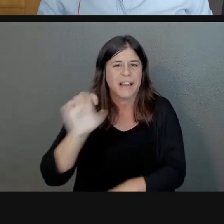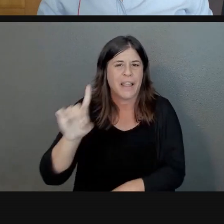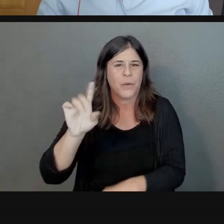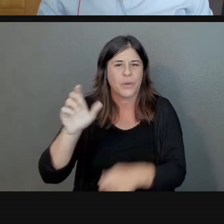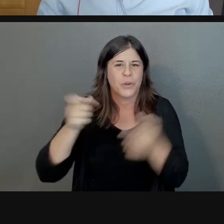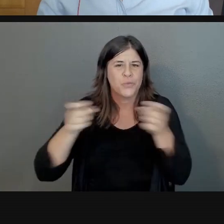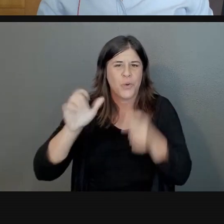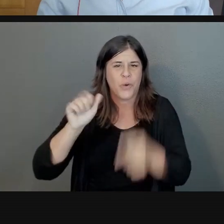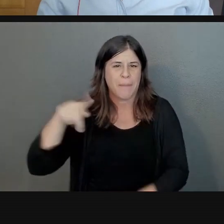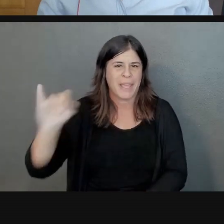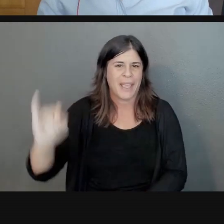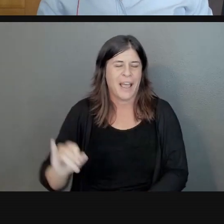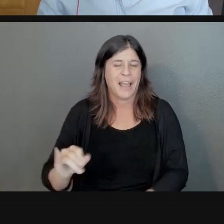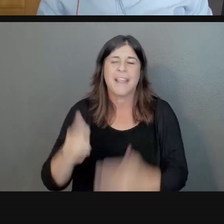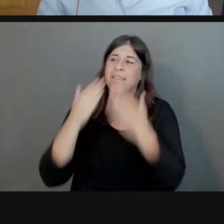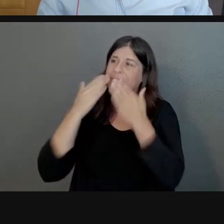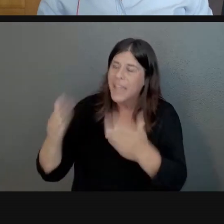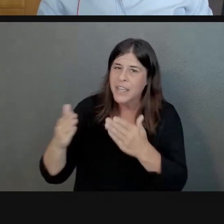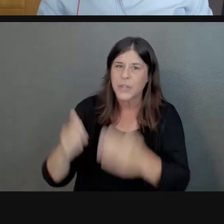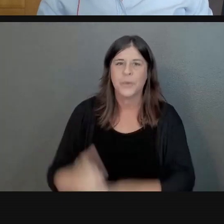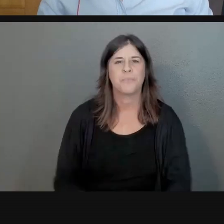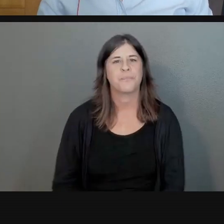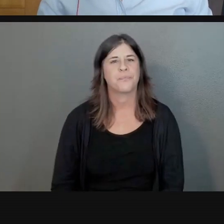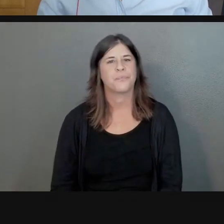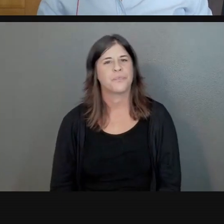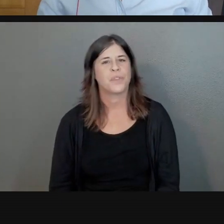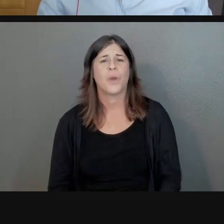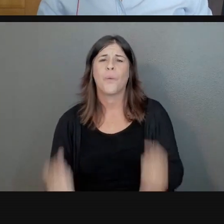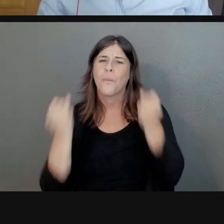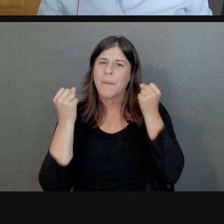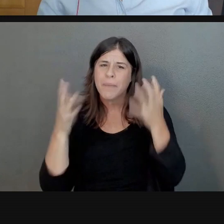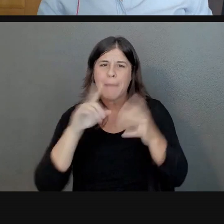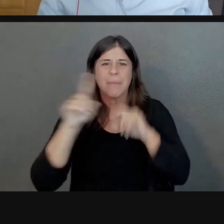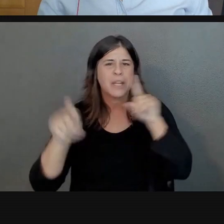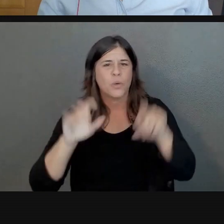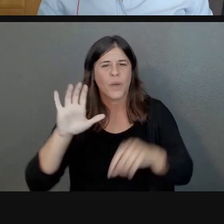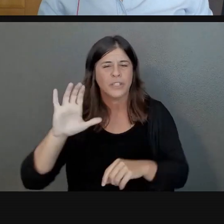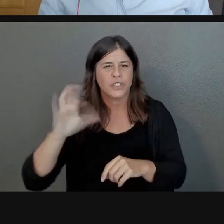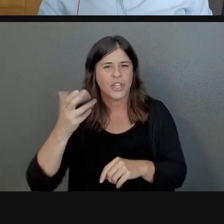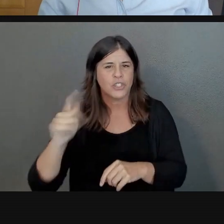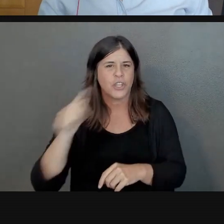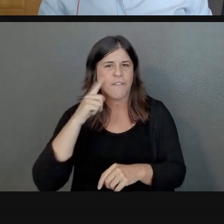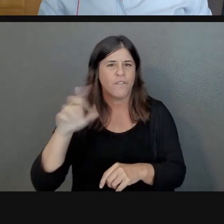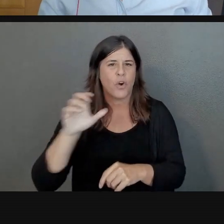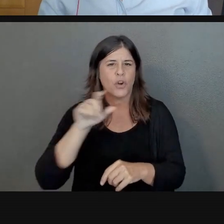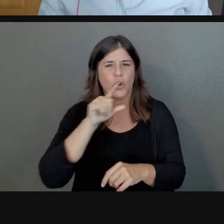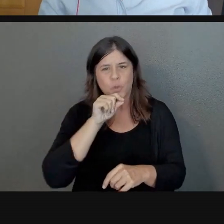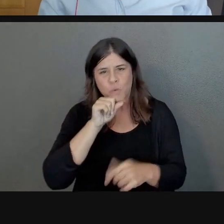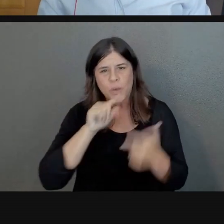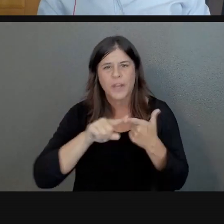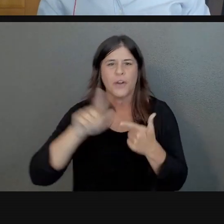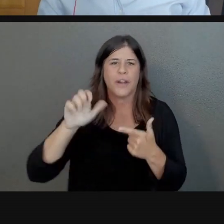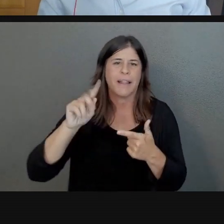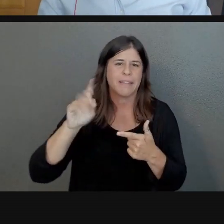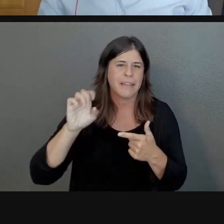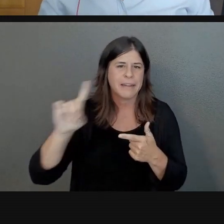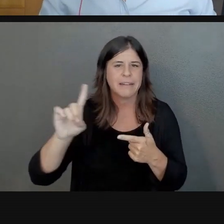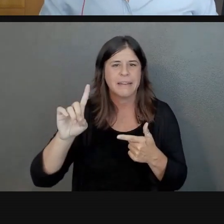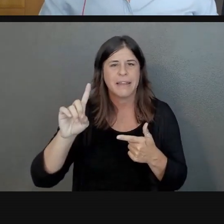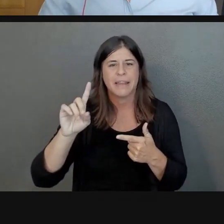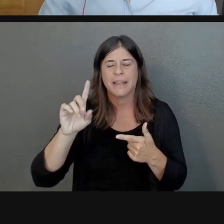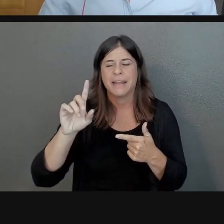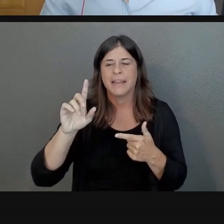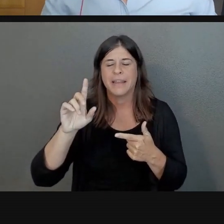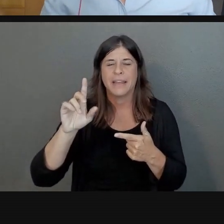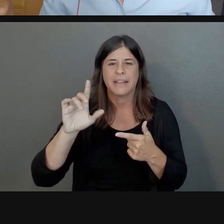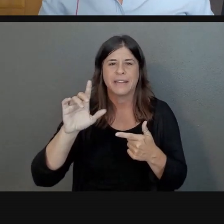API. Thank you. We got we got lots of questions in the chat as well for your Twitter and your LinkedIn, where to find you. There's lots